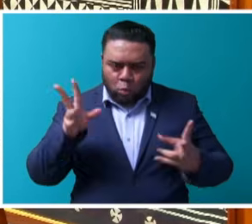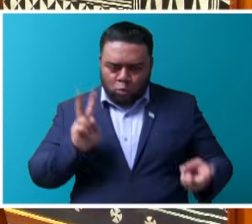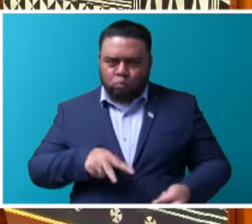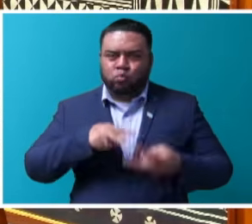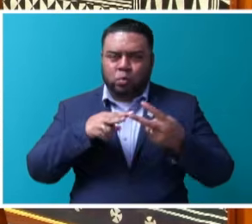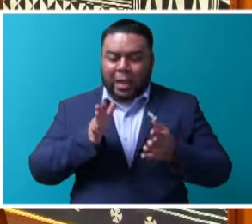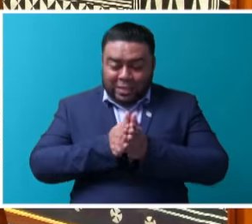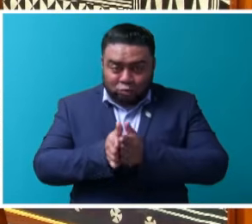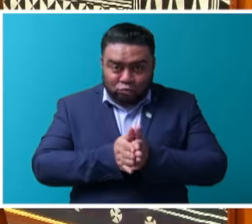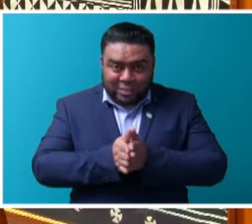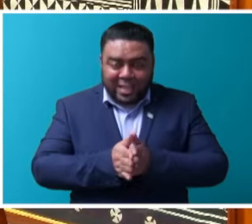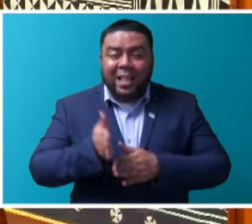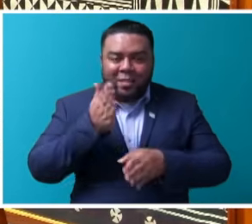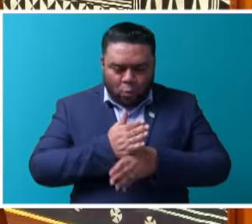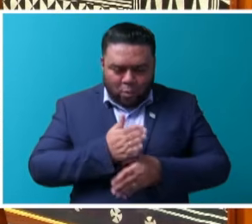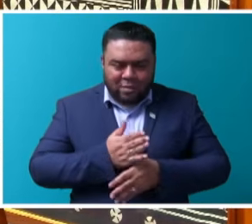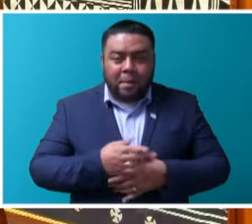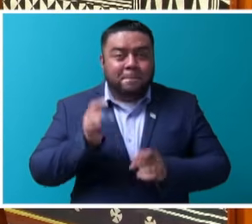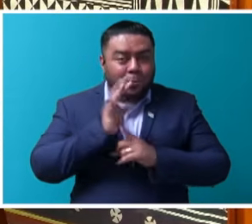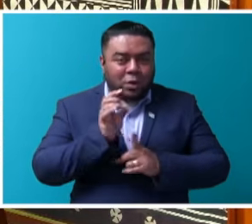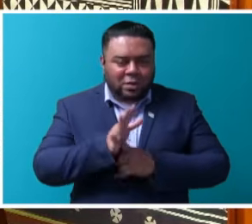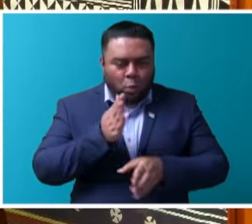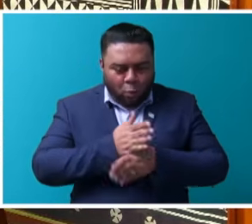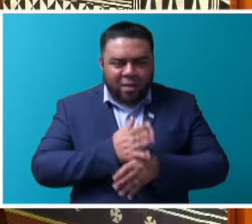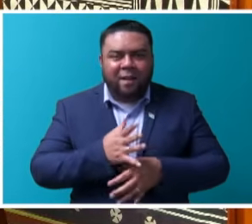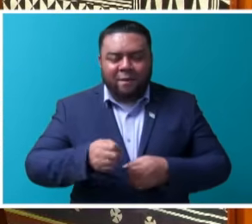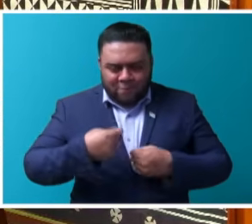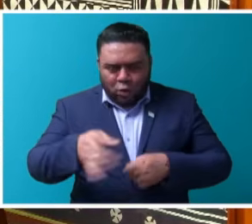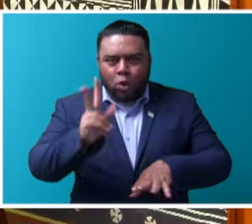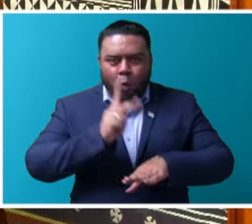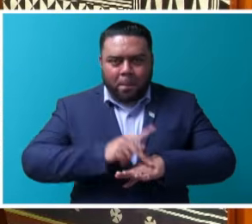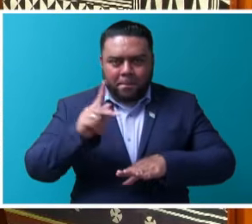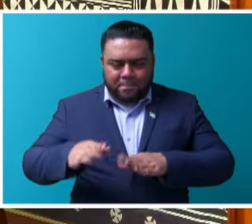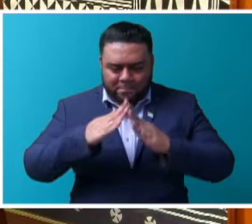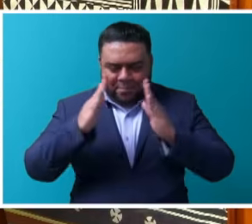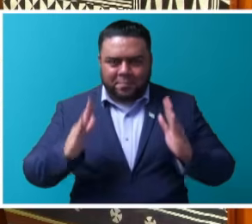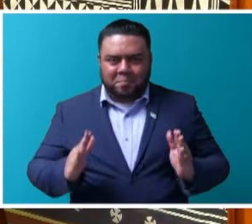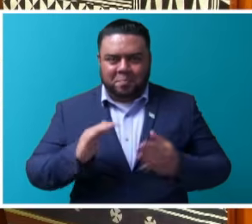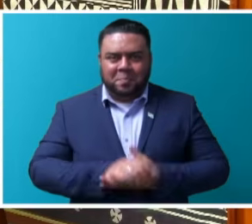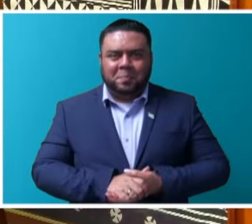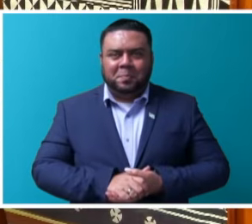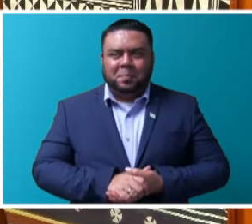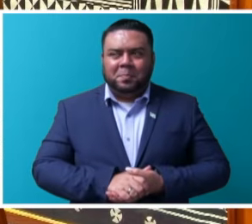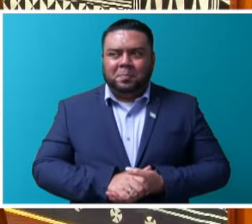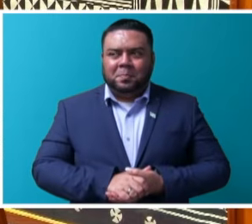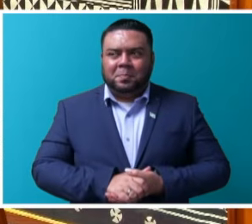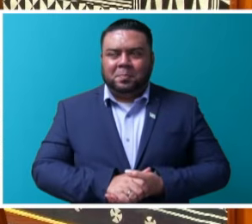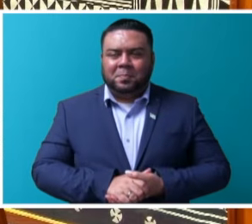and interest in the important work carried out in these chambers.